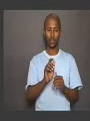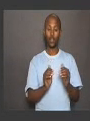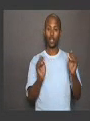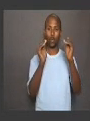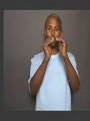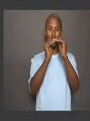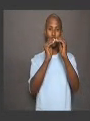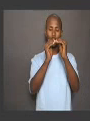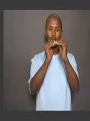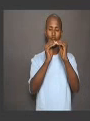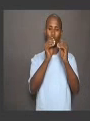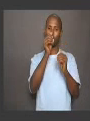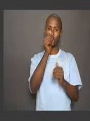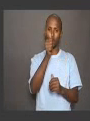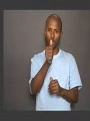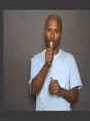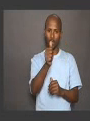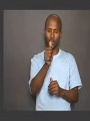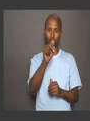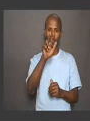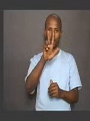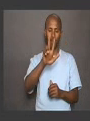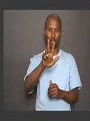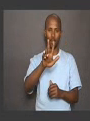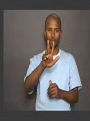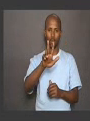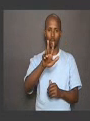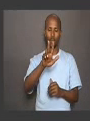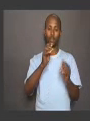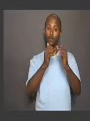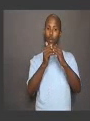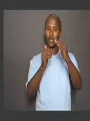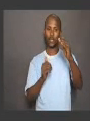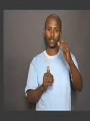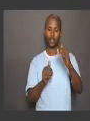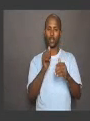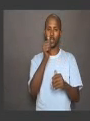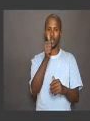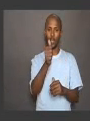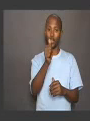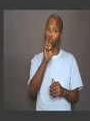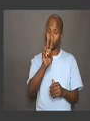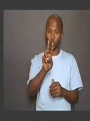equal to A3 minus A2.